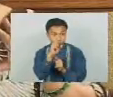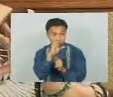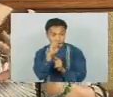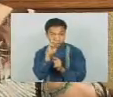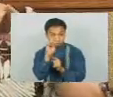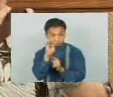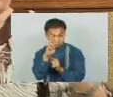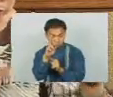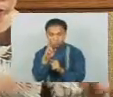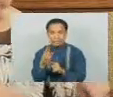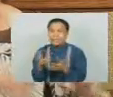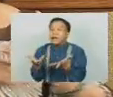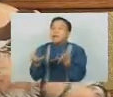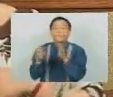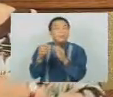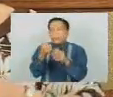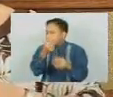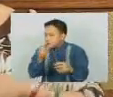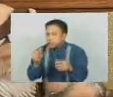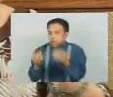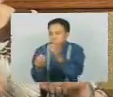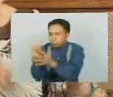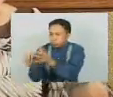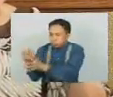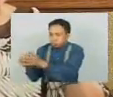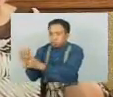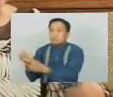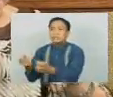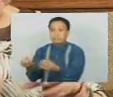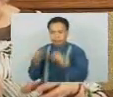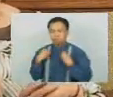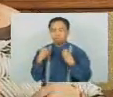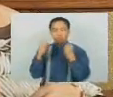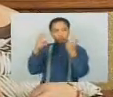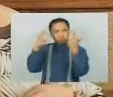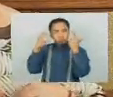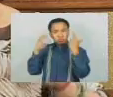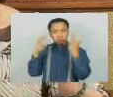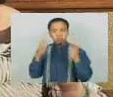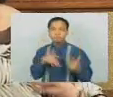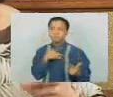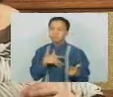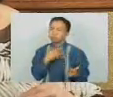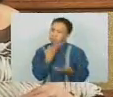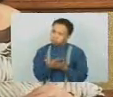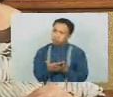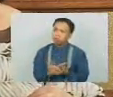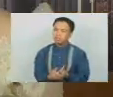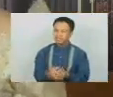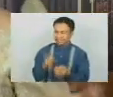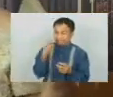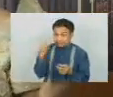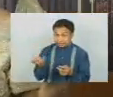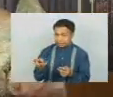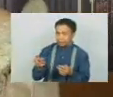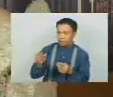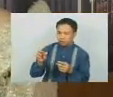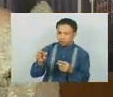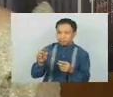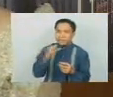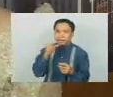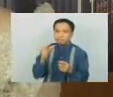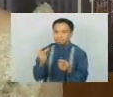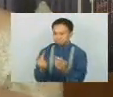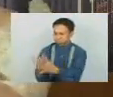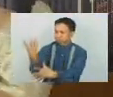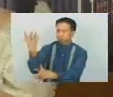ng gulay natin, tumubo siya dito sa tropics. That's why they're smaller in size, they're harder in That's texture. the thing that